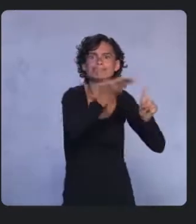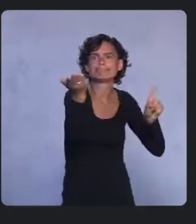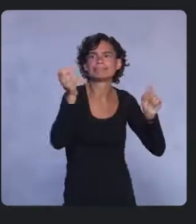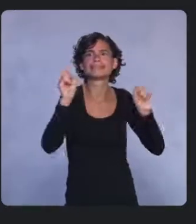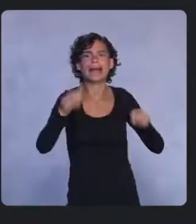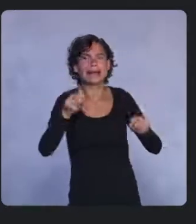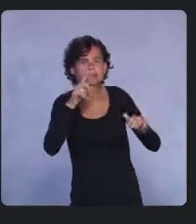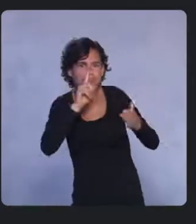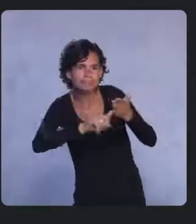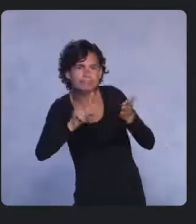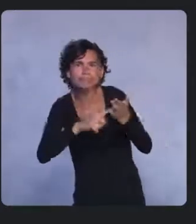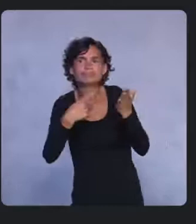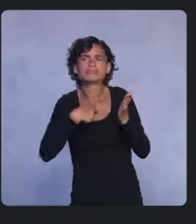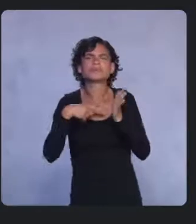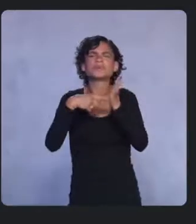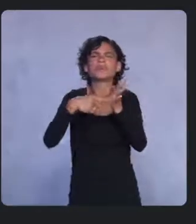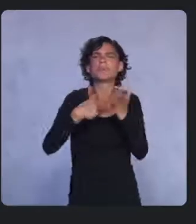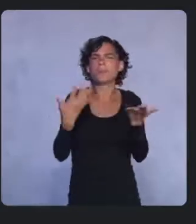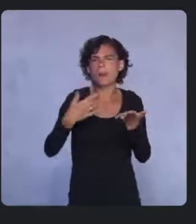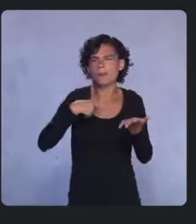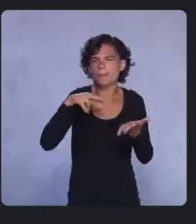Let me show you what I mean.